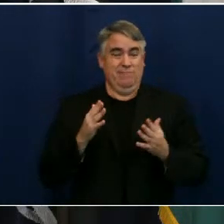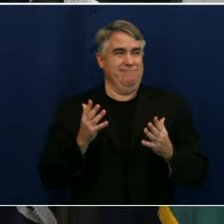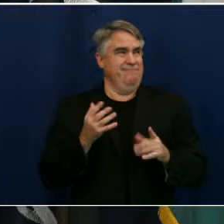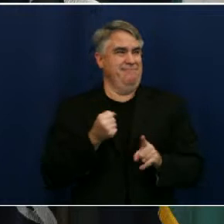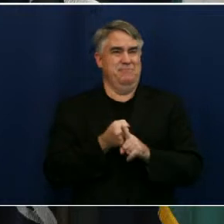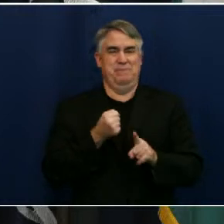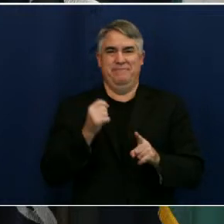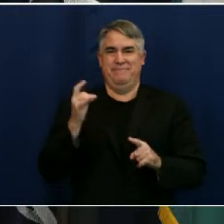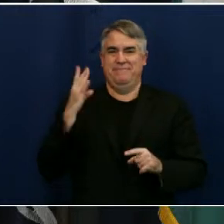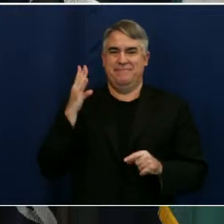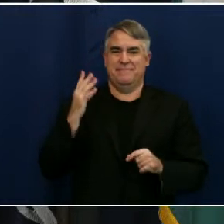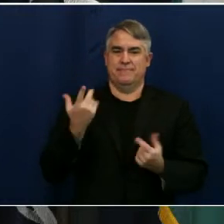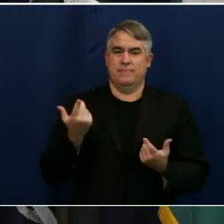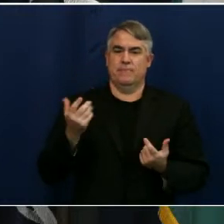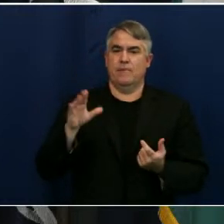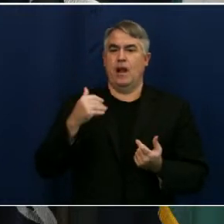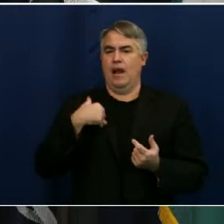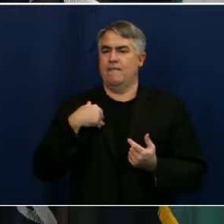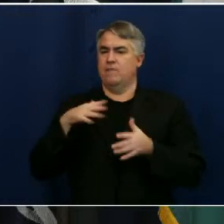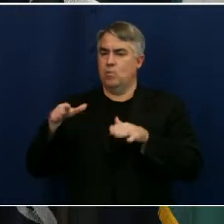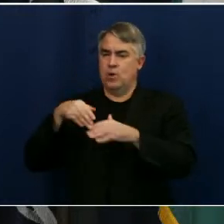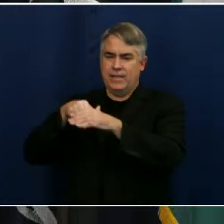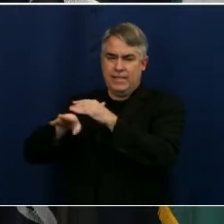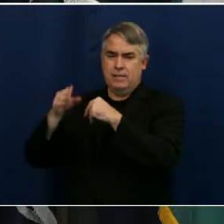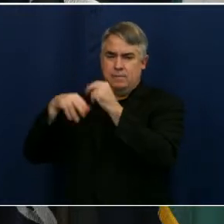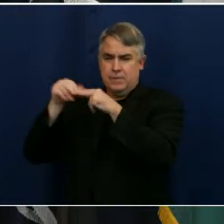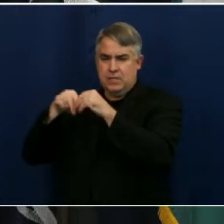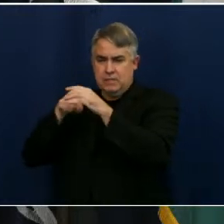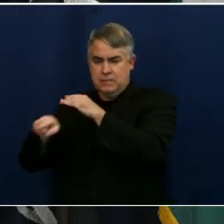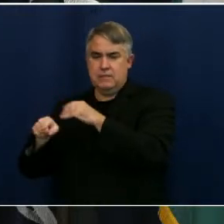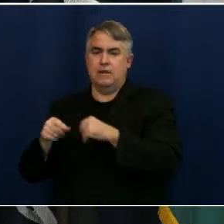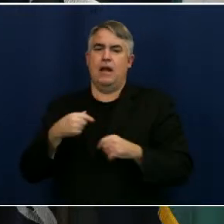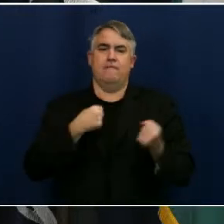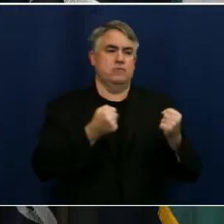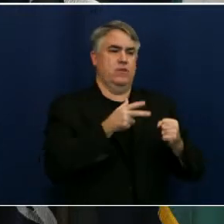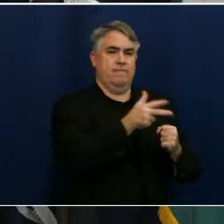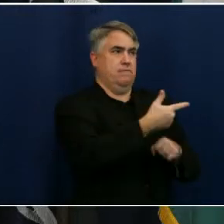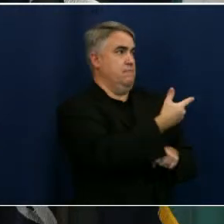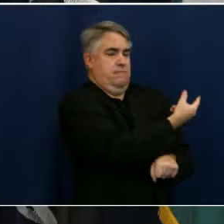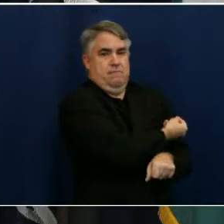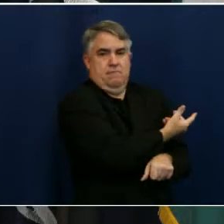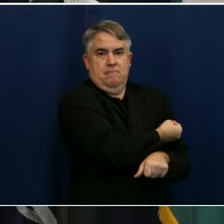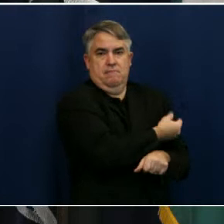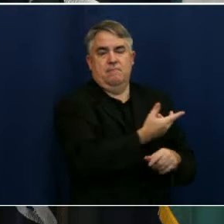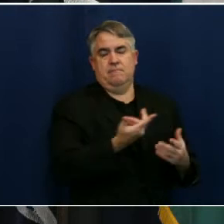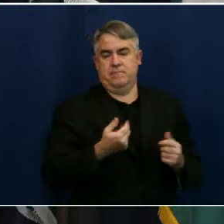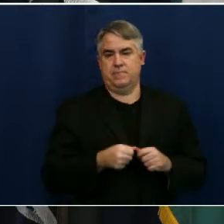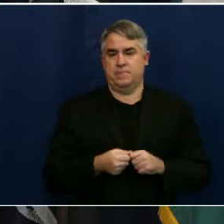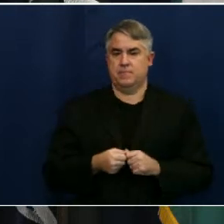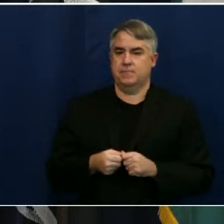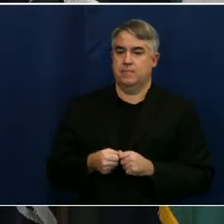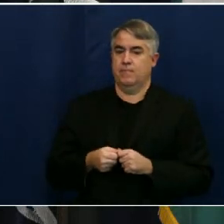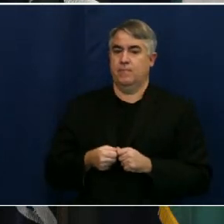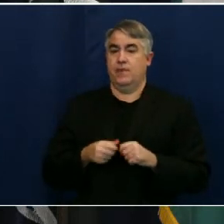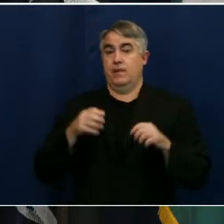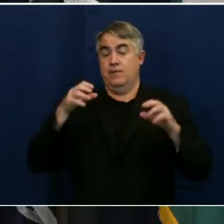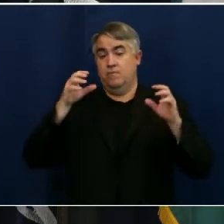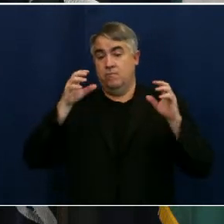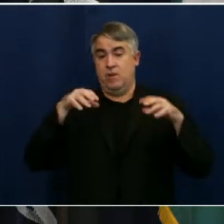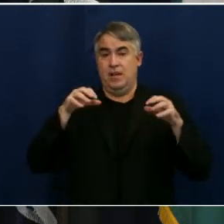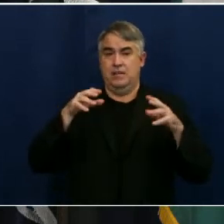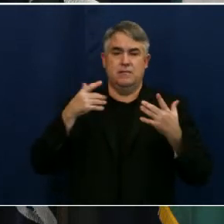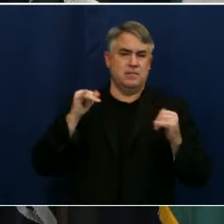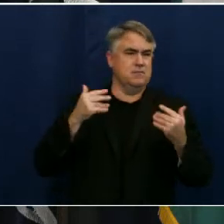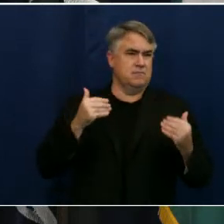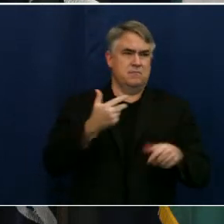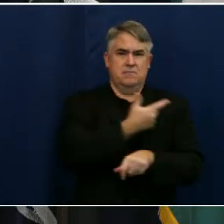convenience for San Diegans, and we're going to work to, again, fortify our locations. And we can operate these with rain, and we can operate these with normal